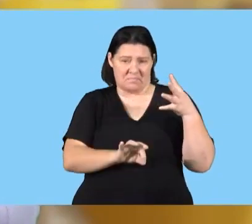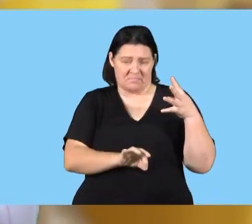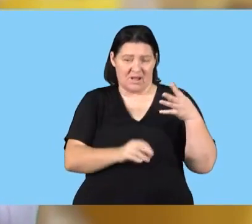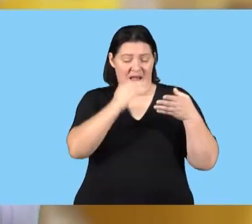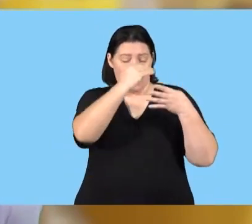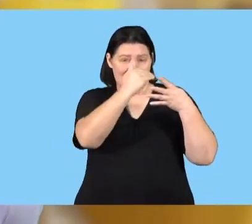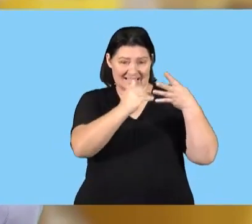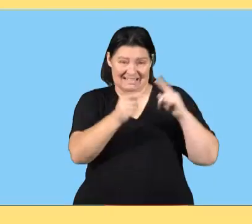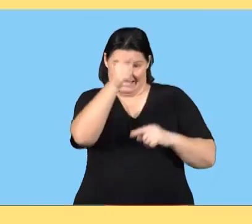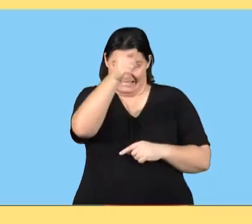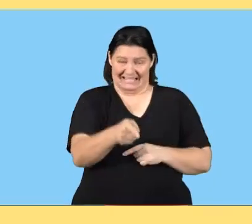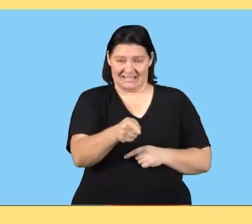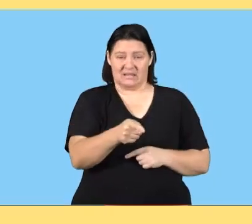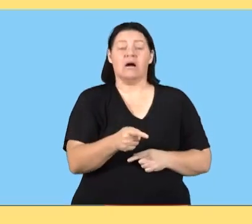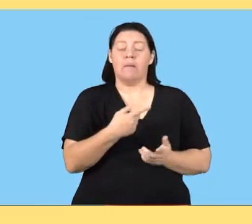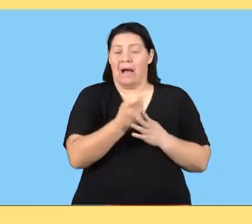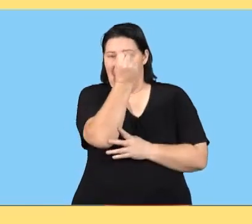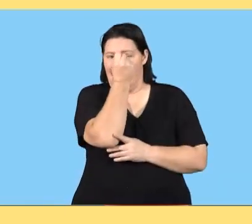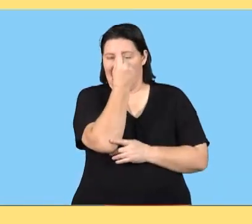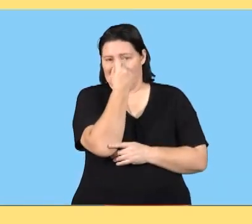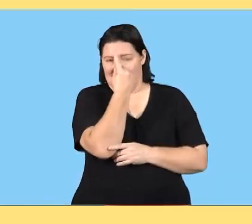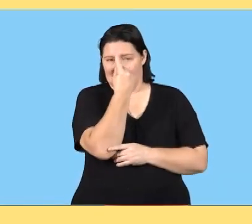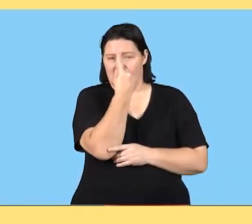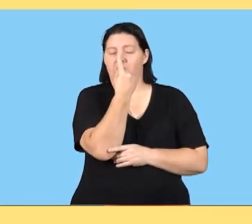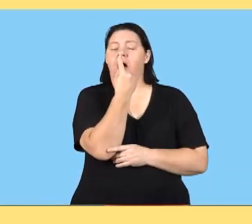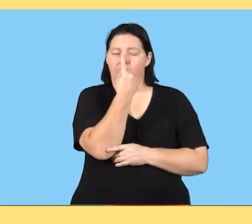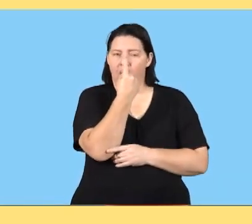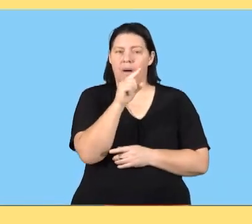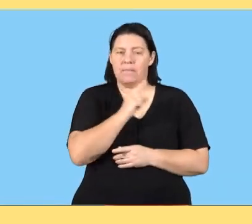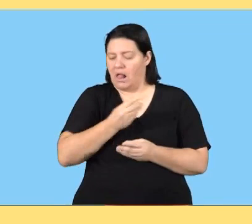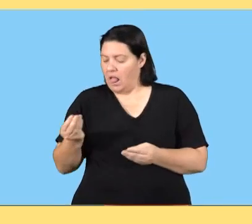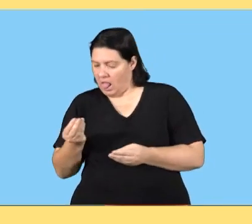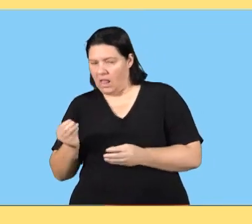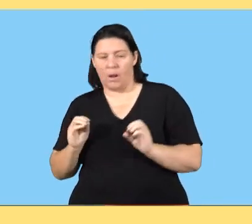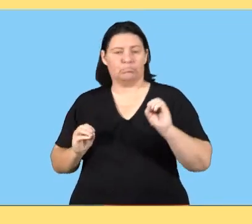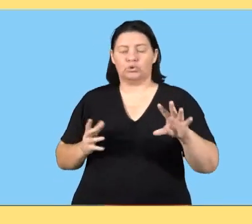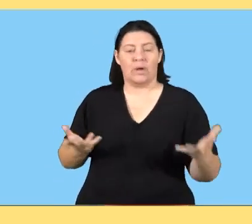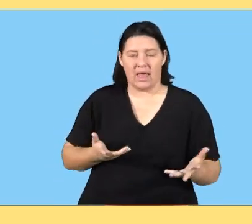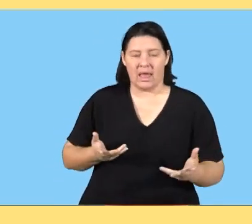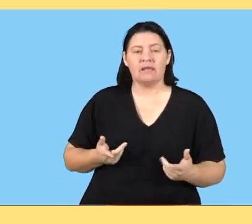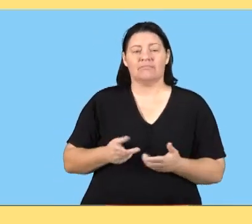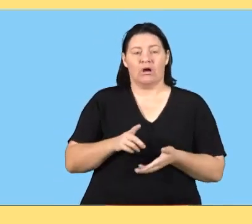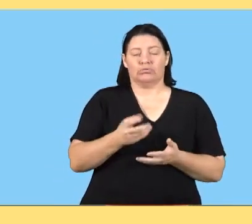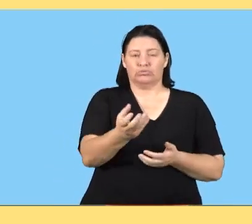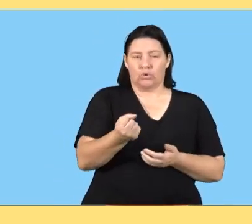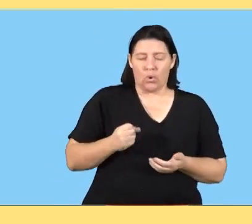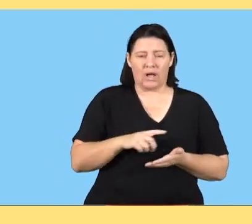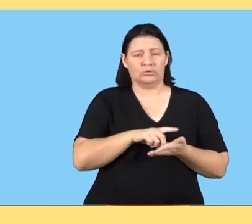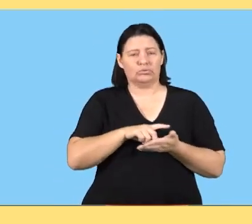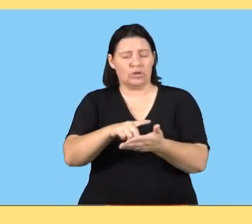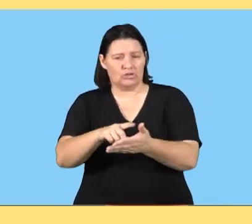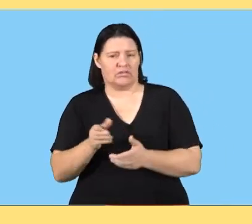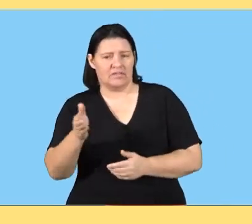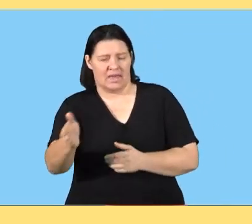some of the reasons that I've listed here. And you need to understand, the moment you have bad debts, where does it go? Drawings and